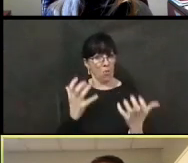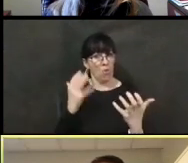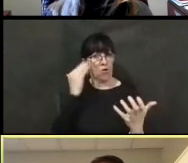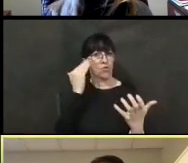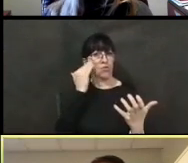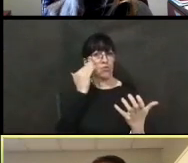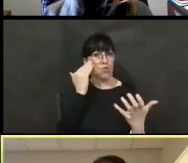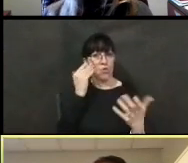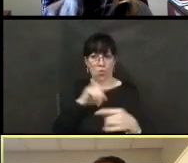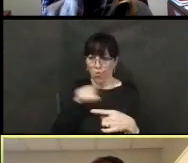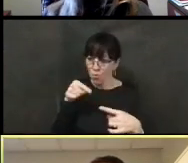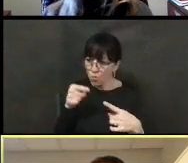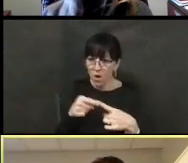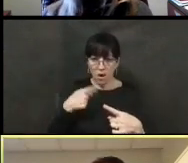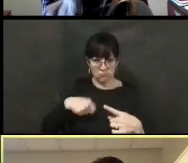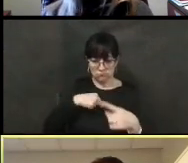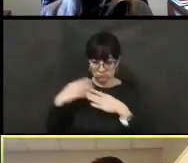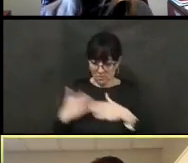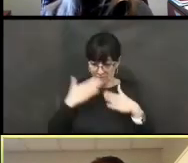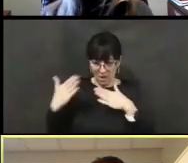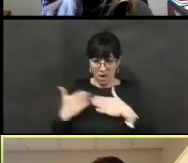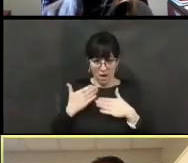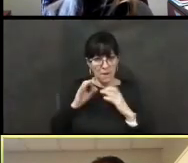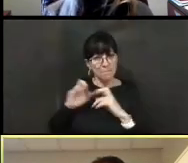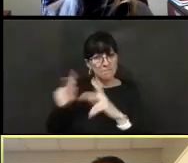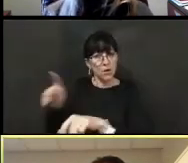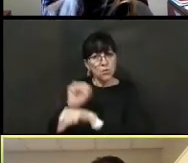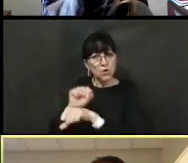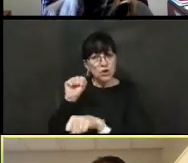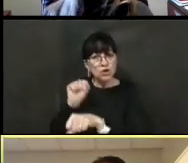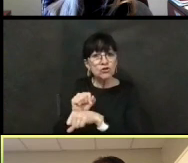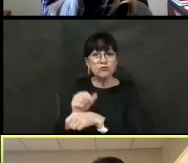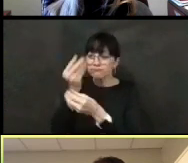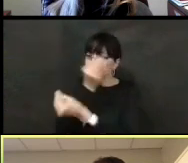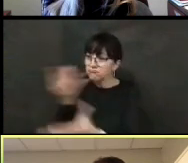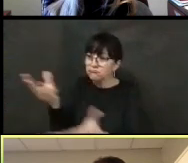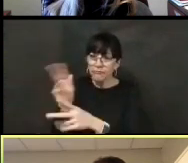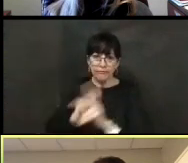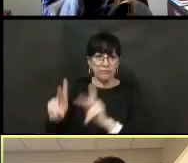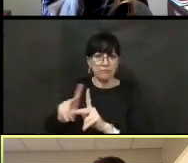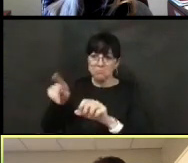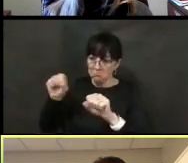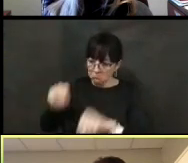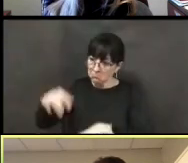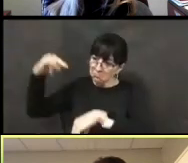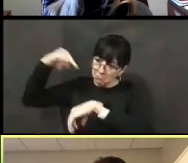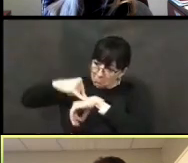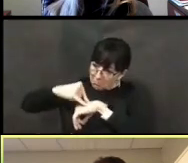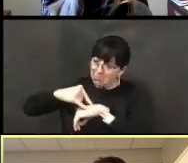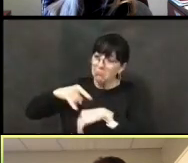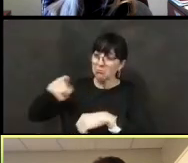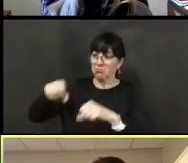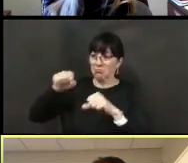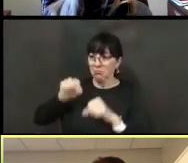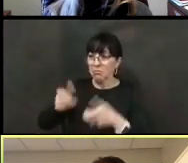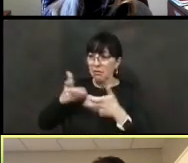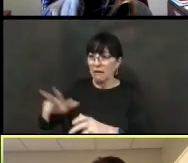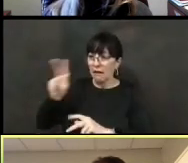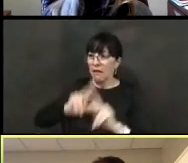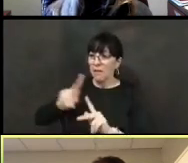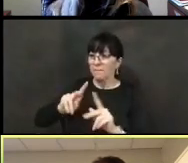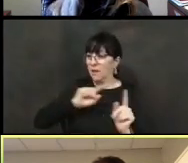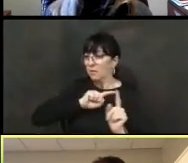Yeah, thanks, John. We've been working closely with representatives from the real estate industry to try to make